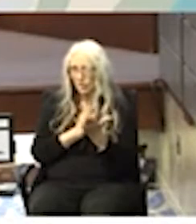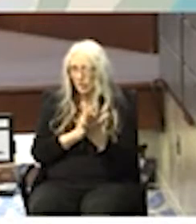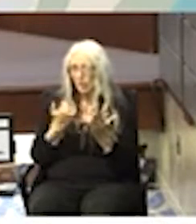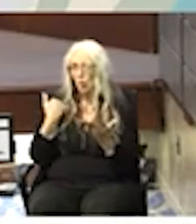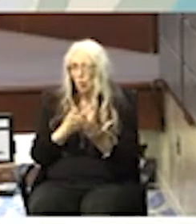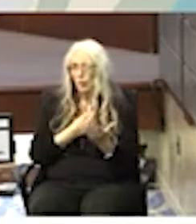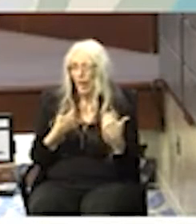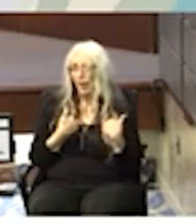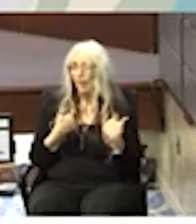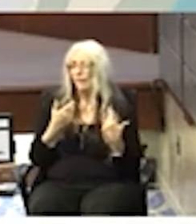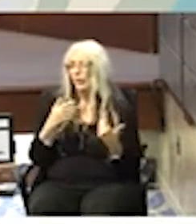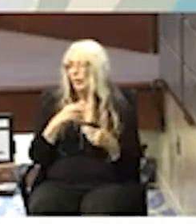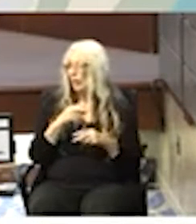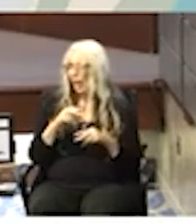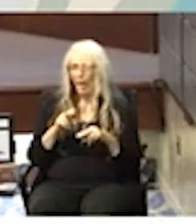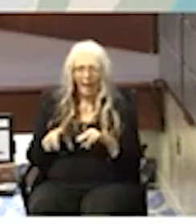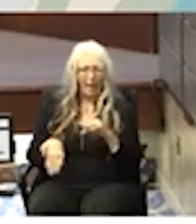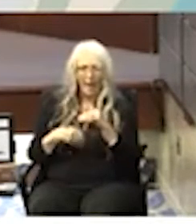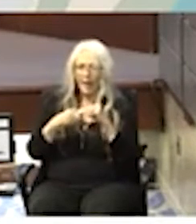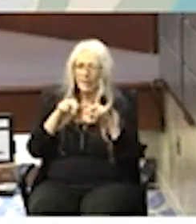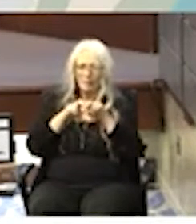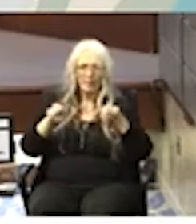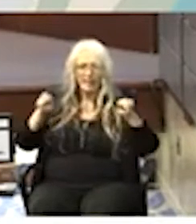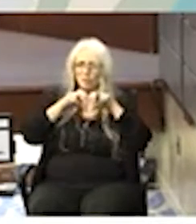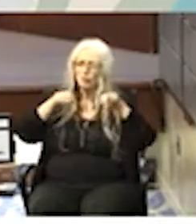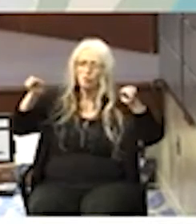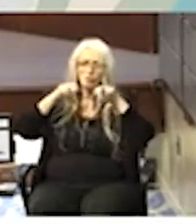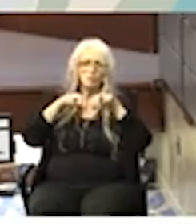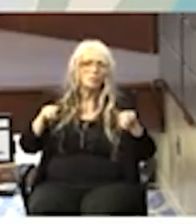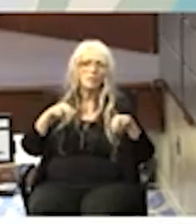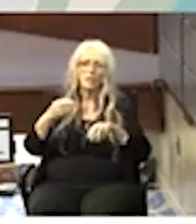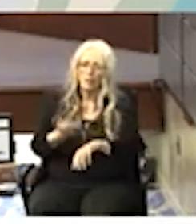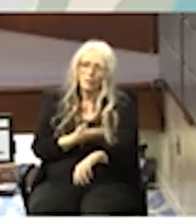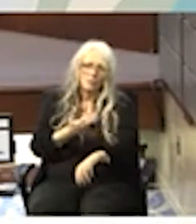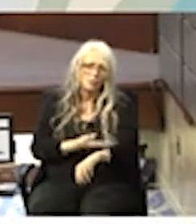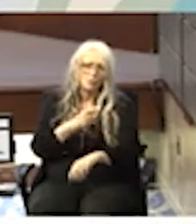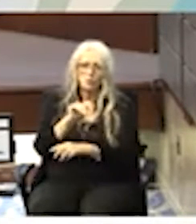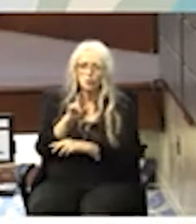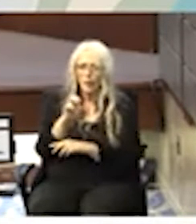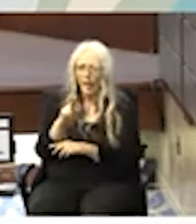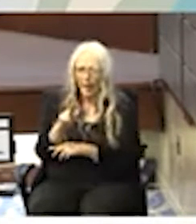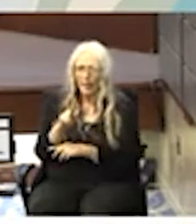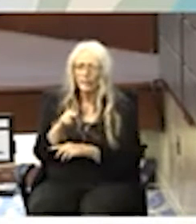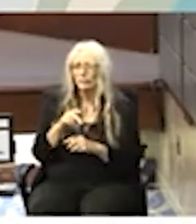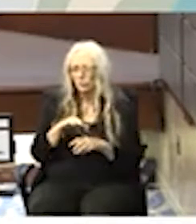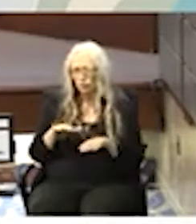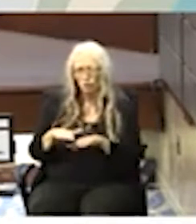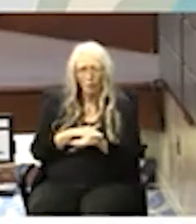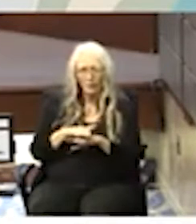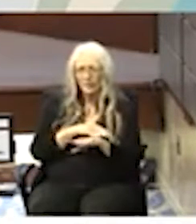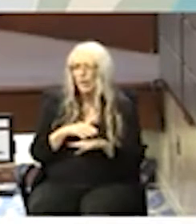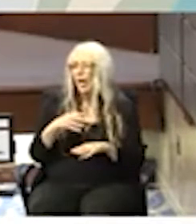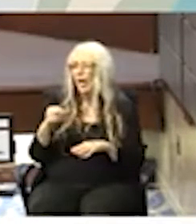at, improving bleachers, redoing the track surface, redoing the interior artificial turf, a small